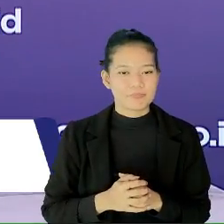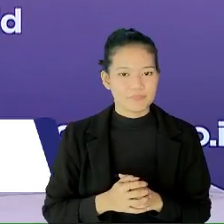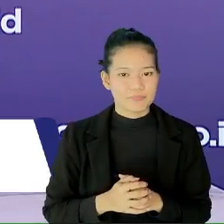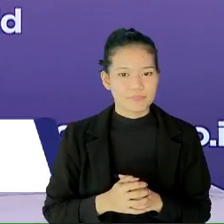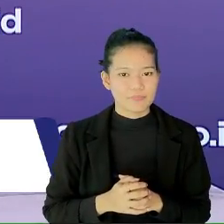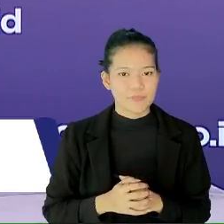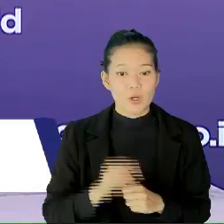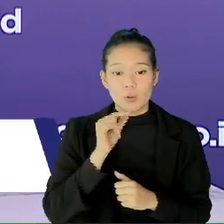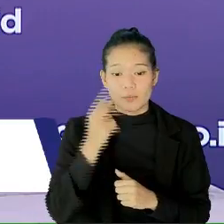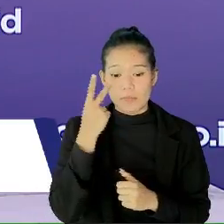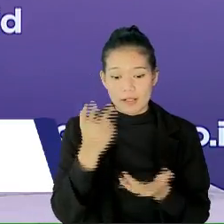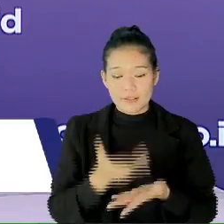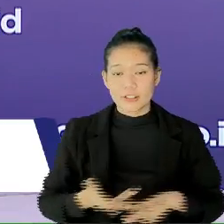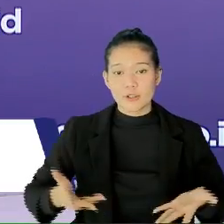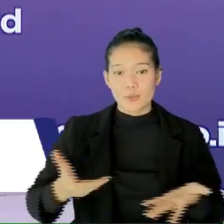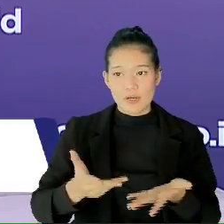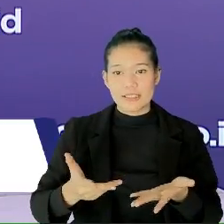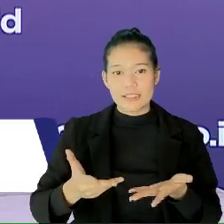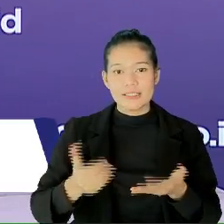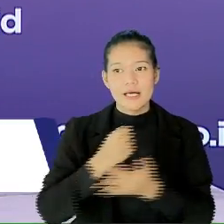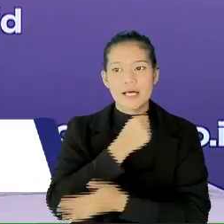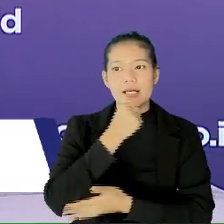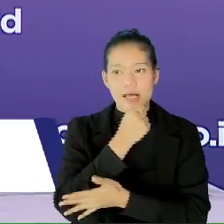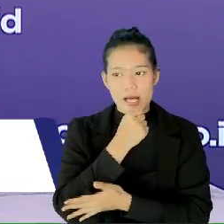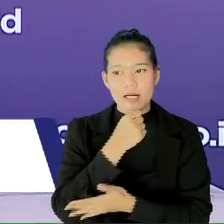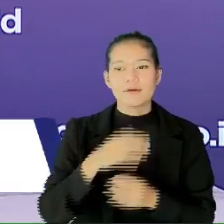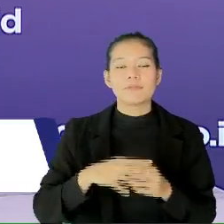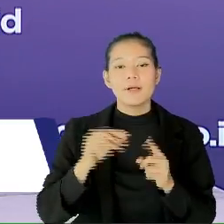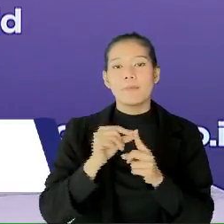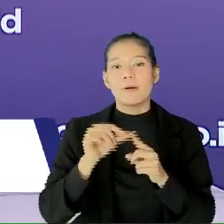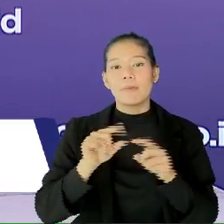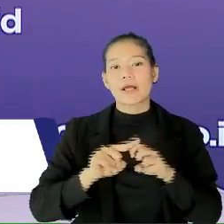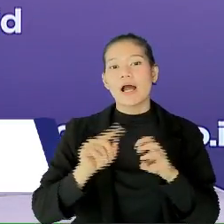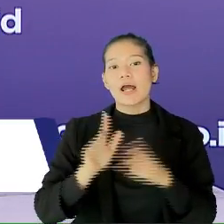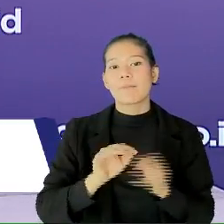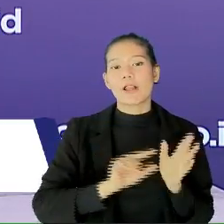this country, given that PPKM level